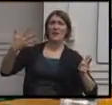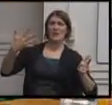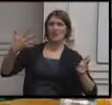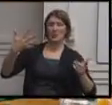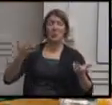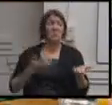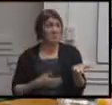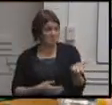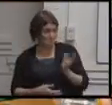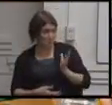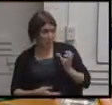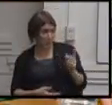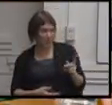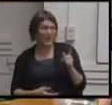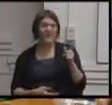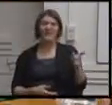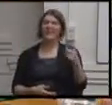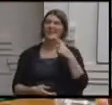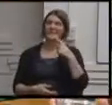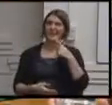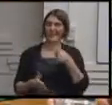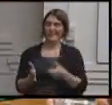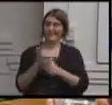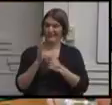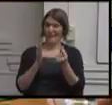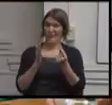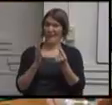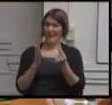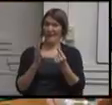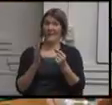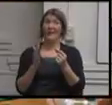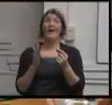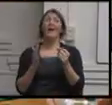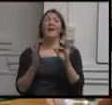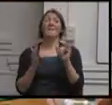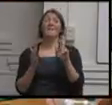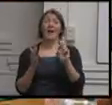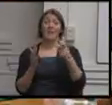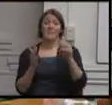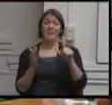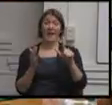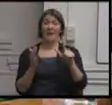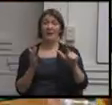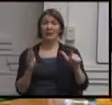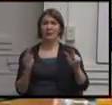they're indicating to us that our existing fire panel is inadequate.